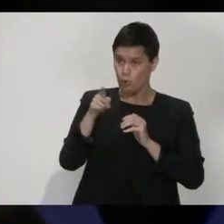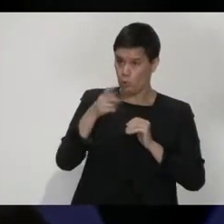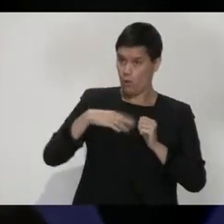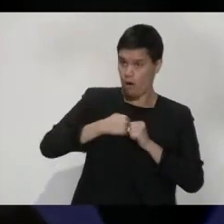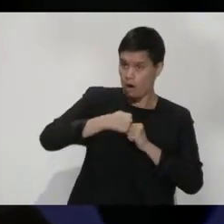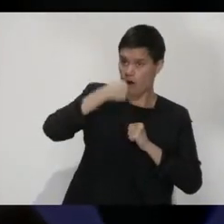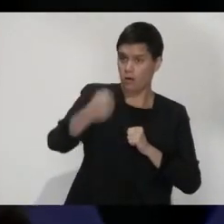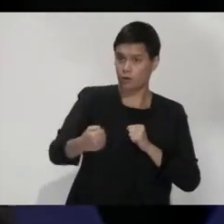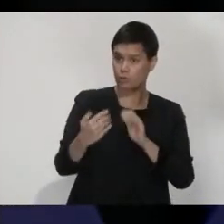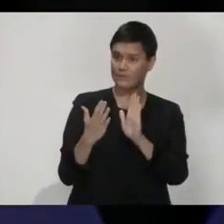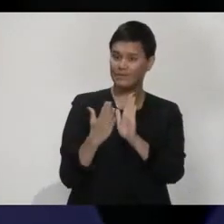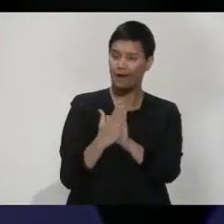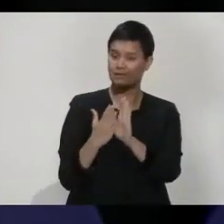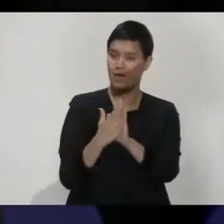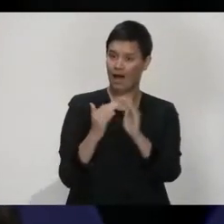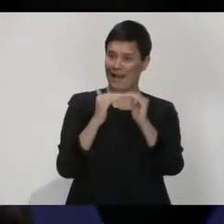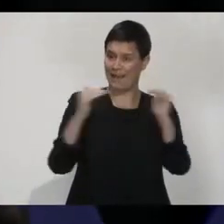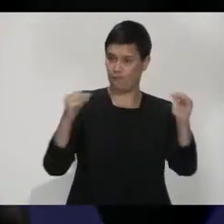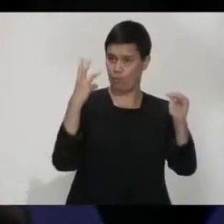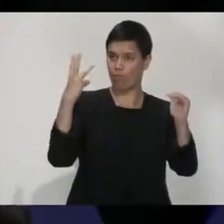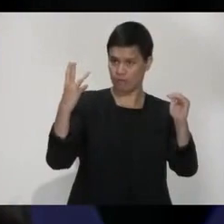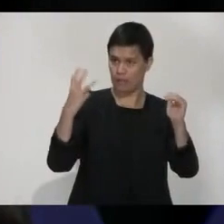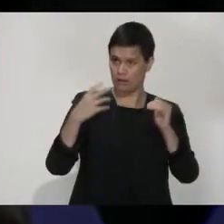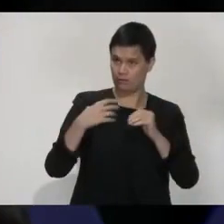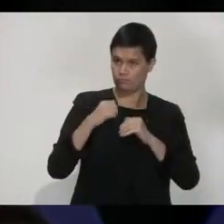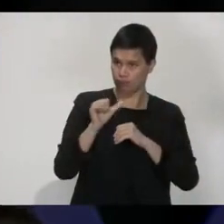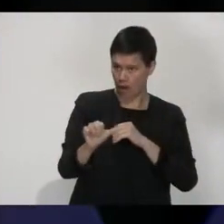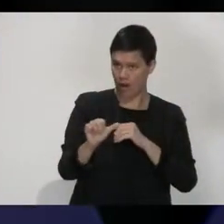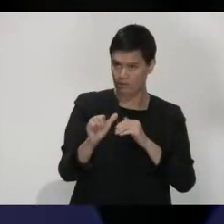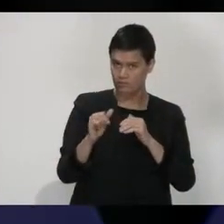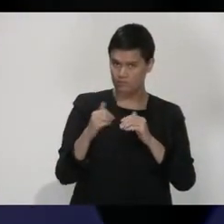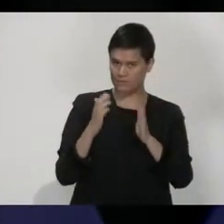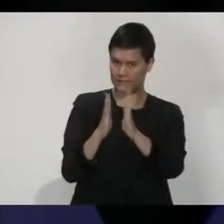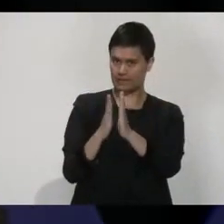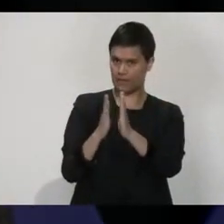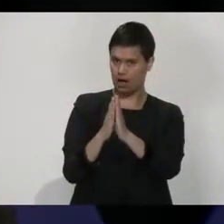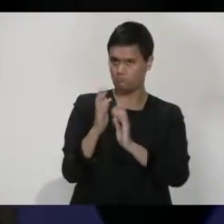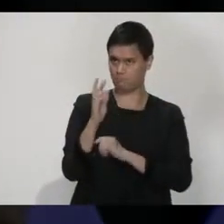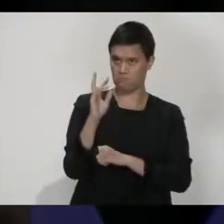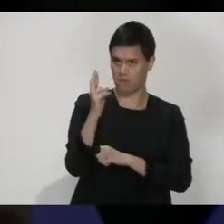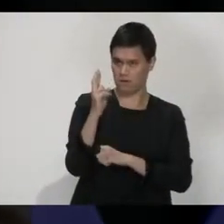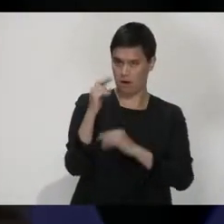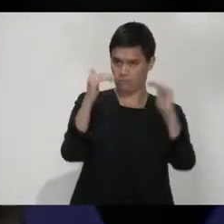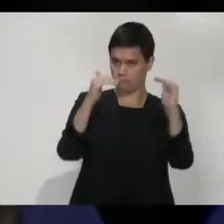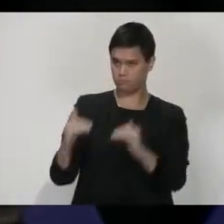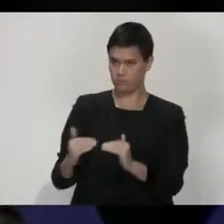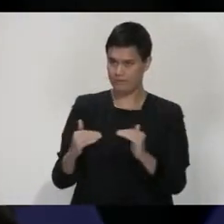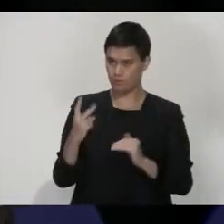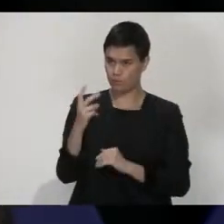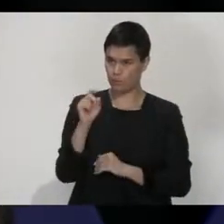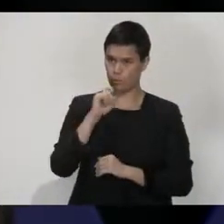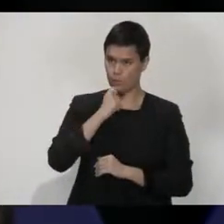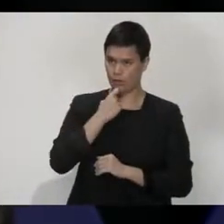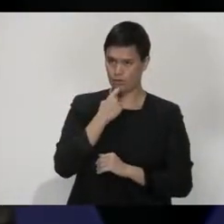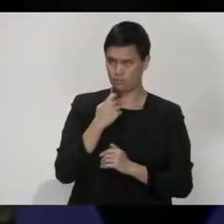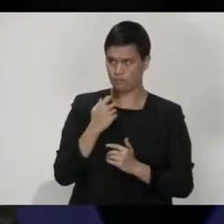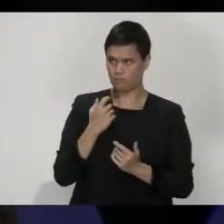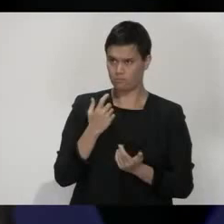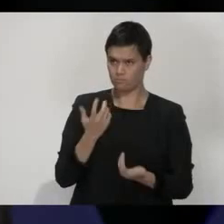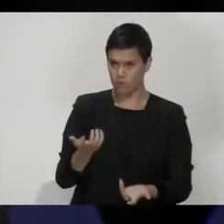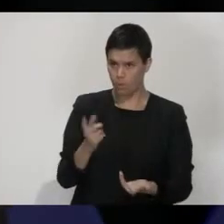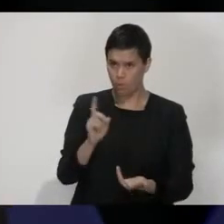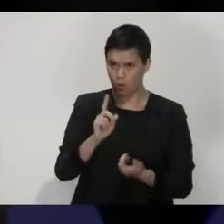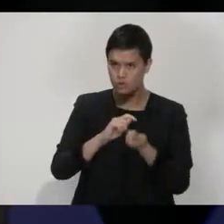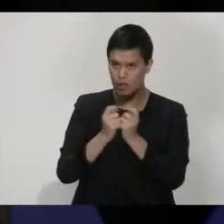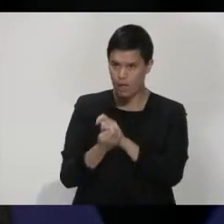Sunday, nothing. Until Sunday of this weekend, nothing changes. So we're emphasising to Auckland is that this weekend the